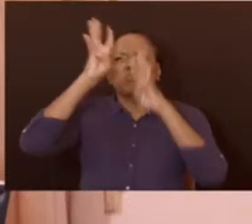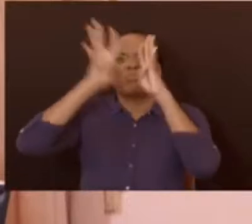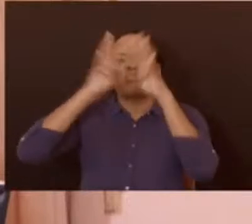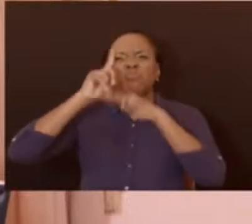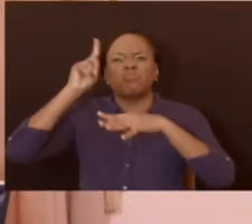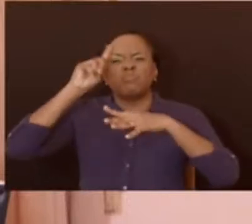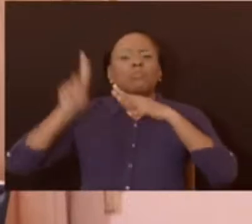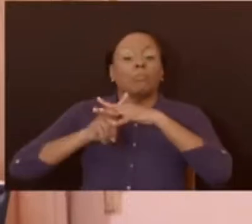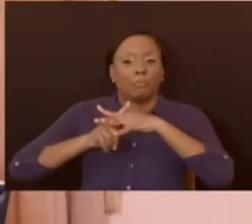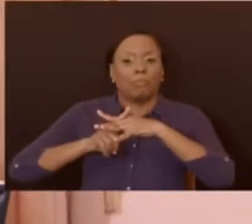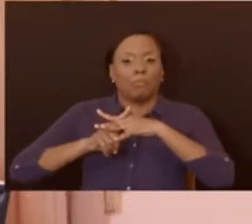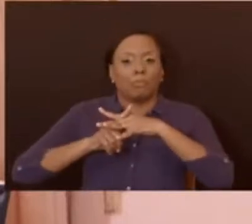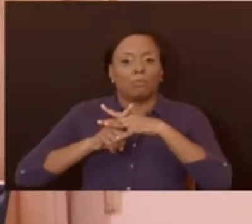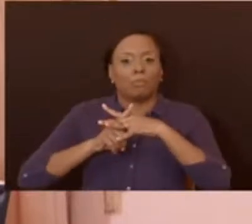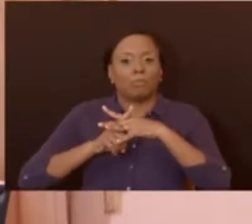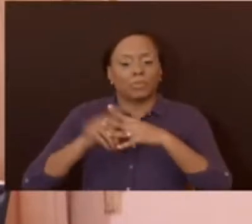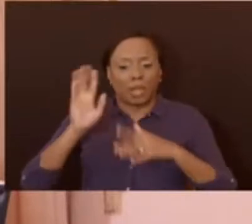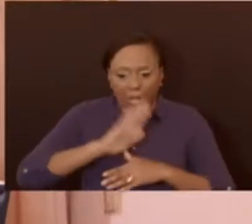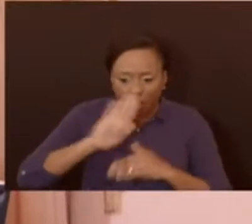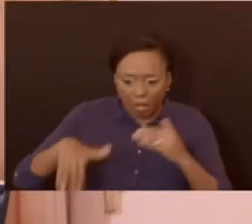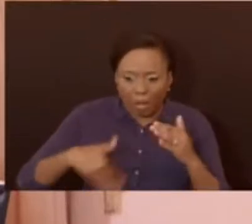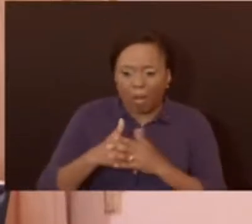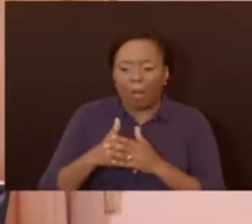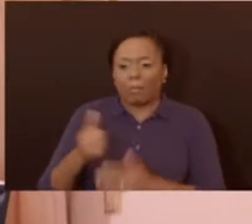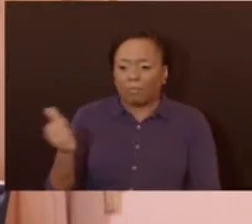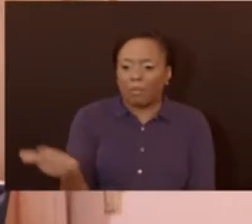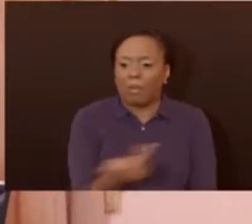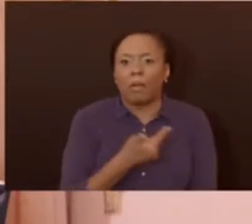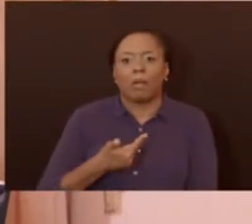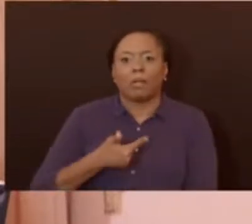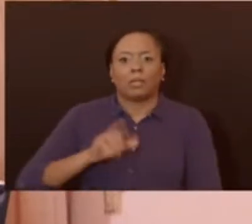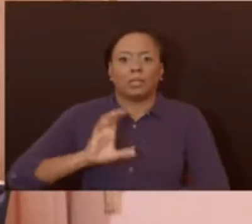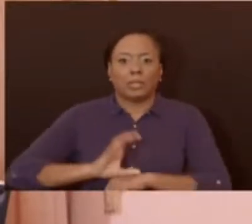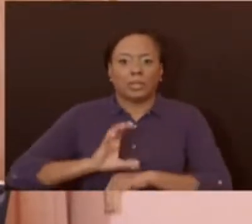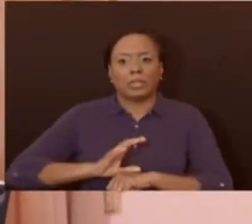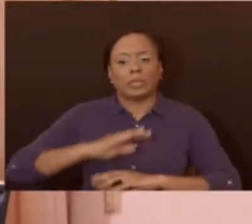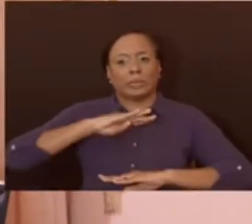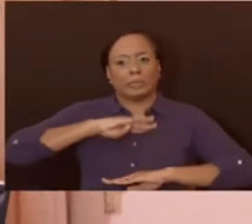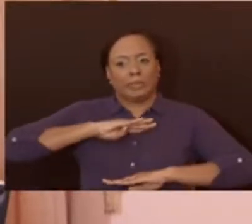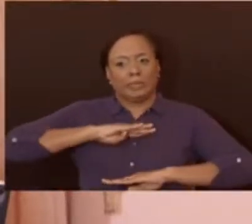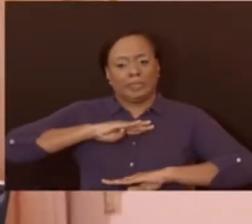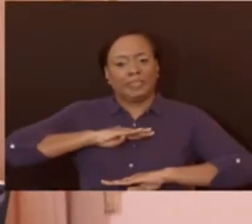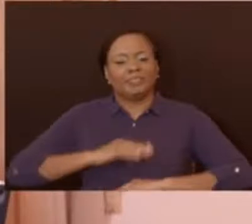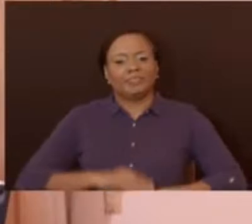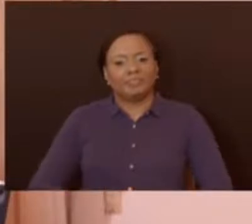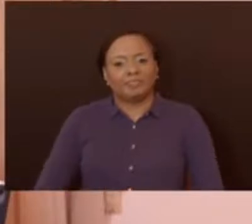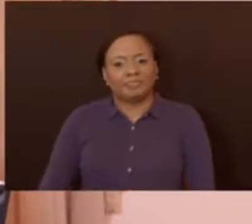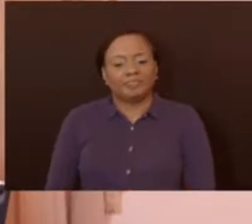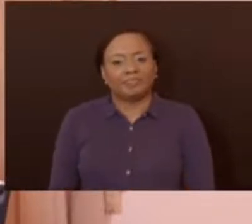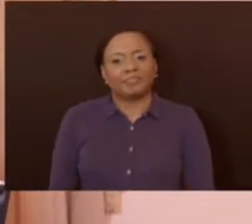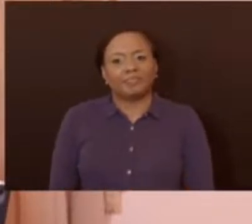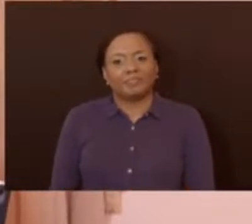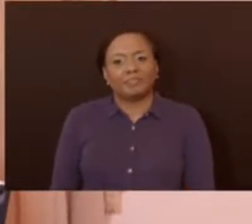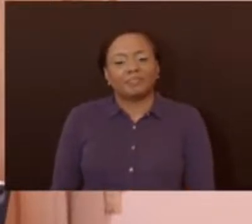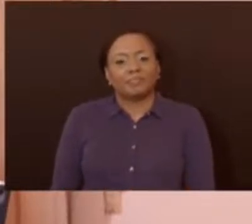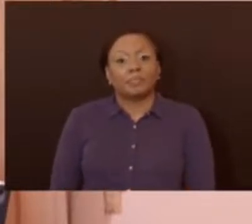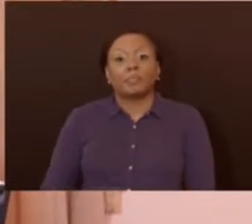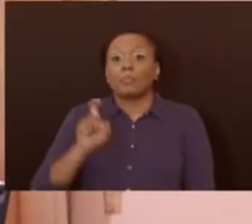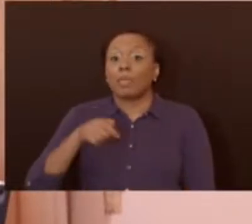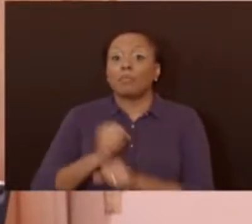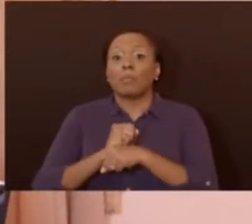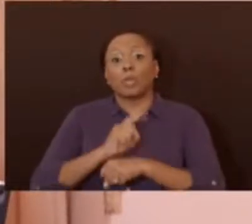arrangement that will satisfy the needs of the church, but also the paramount needs of the country for safety in a time of